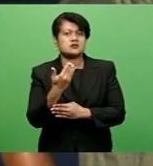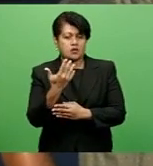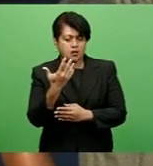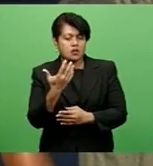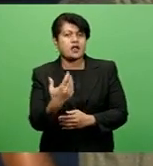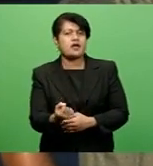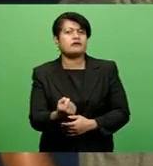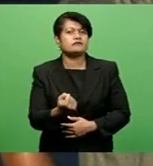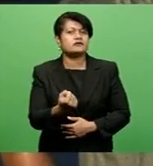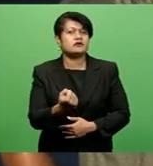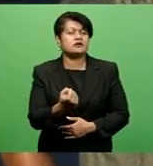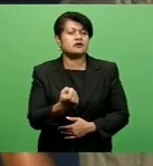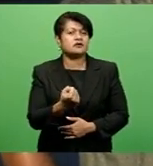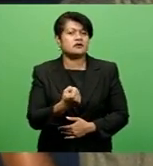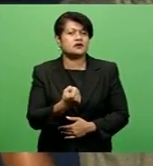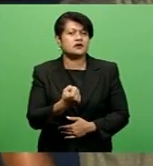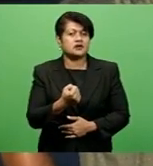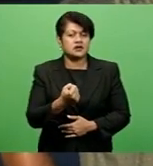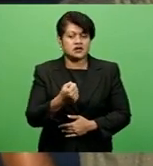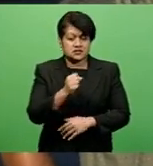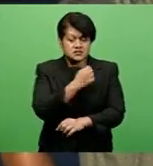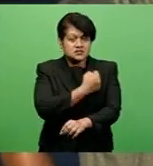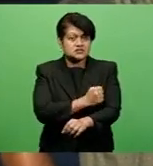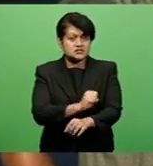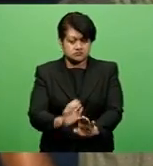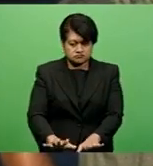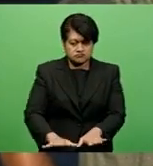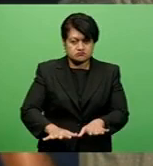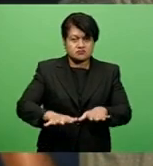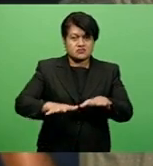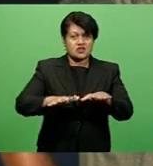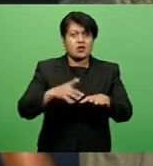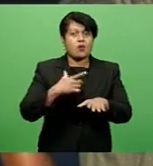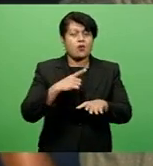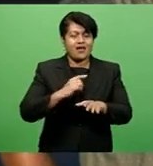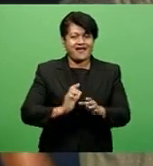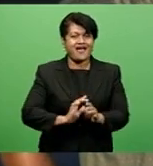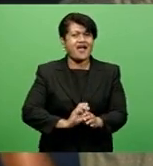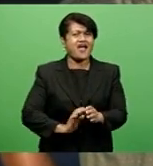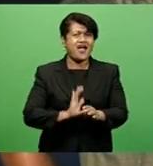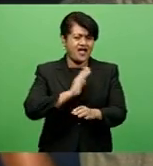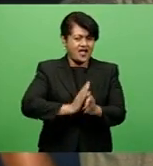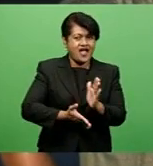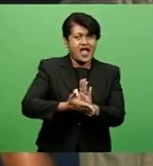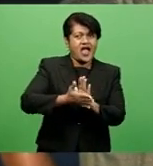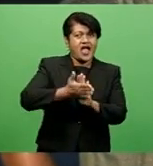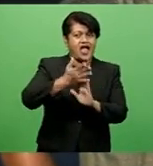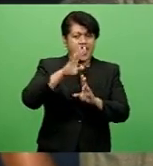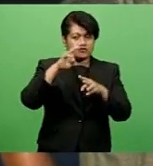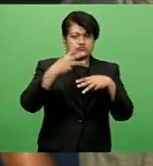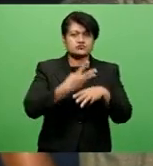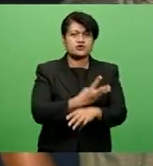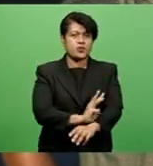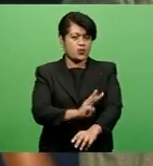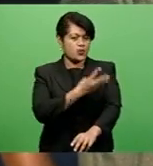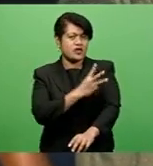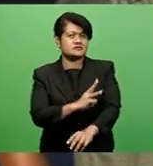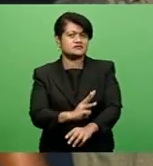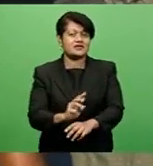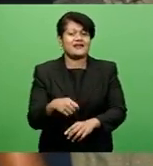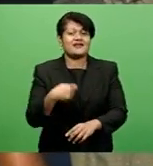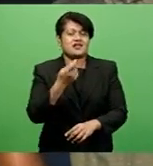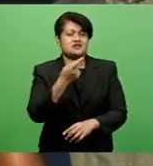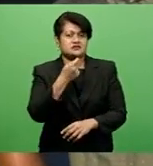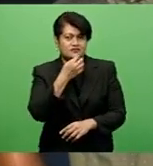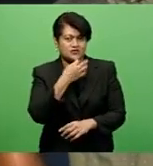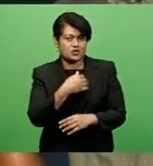the sea flooding due to high waves. So these are the risks that we are looking at in the next few days.